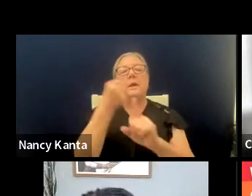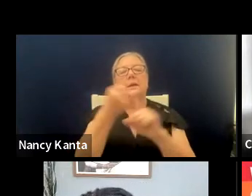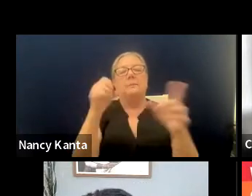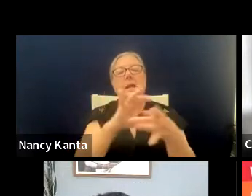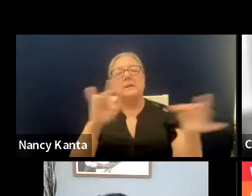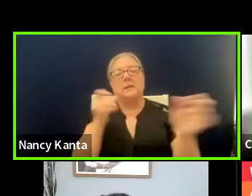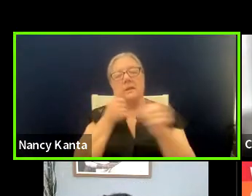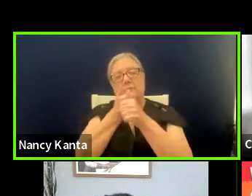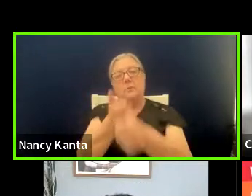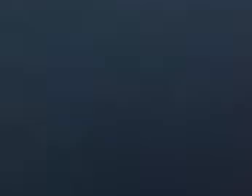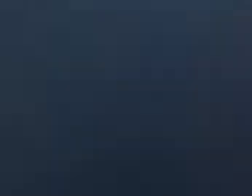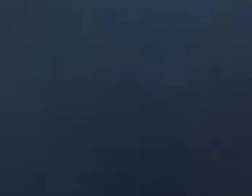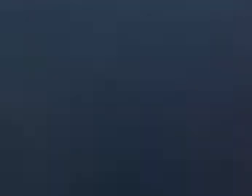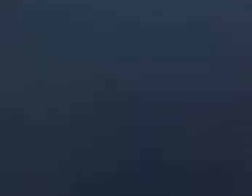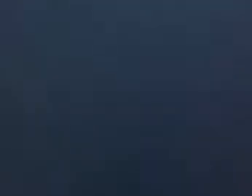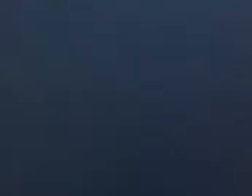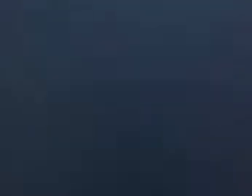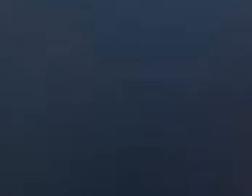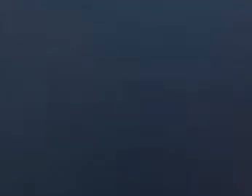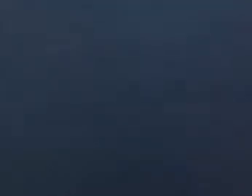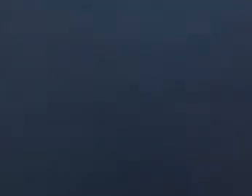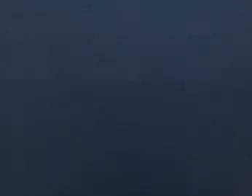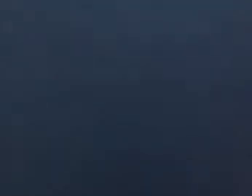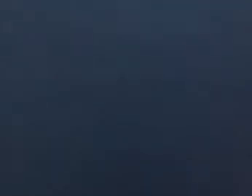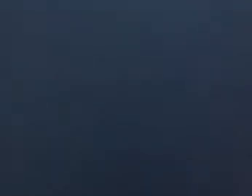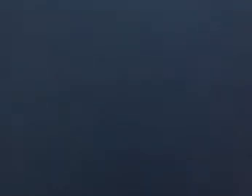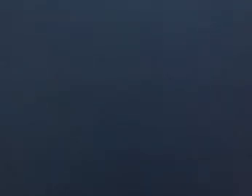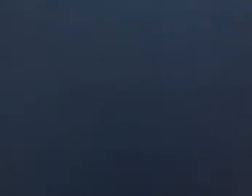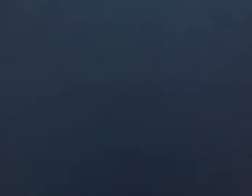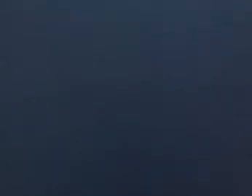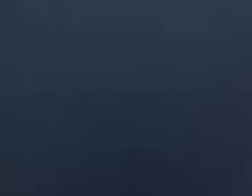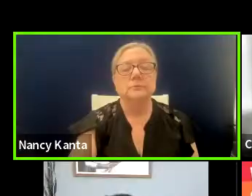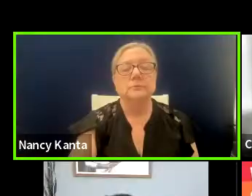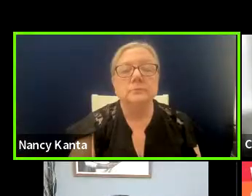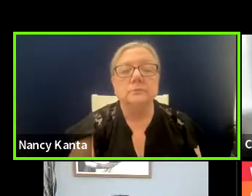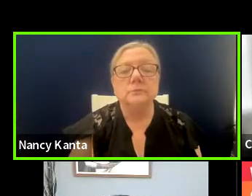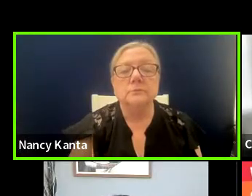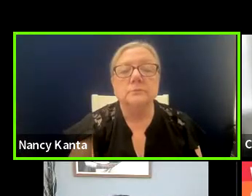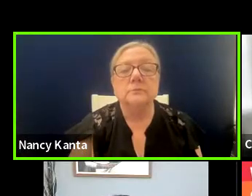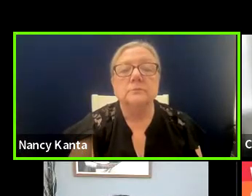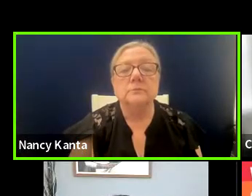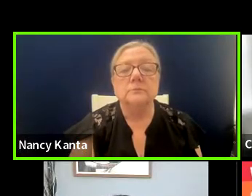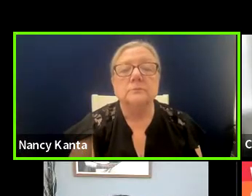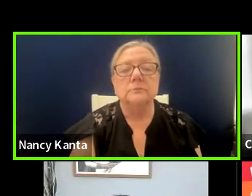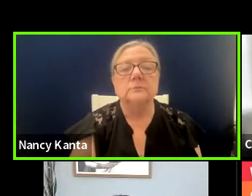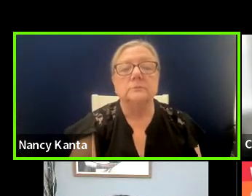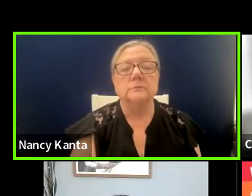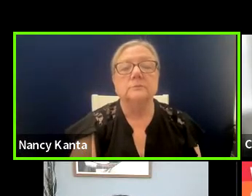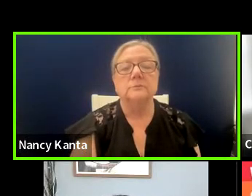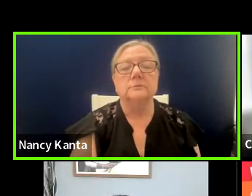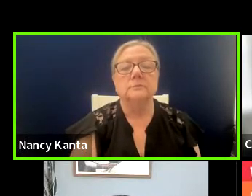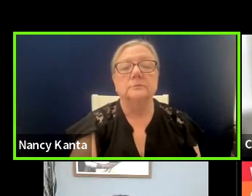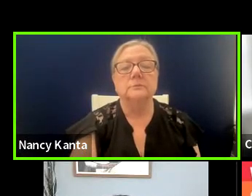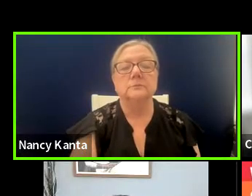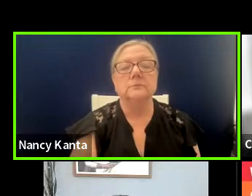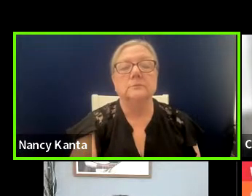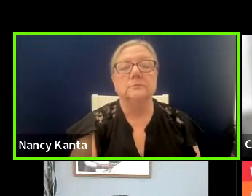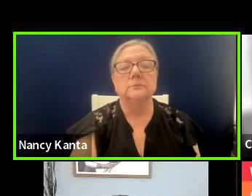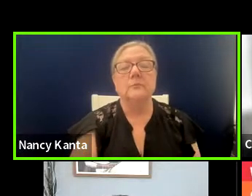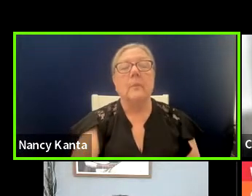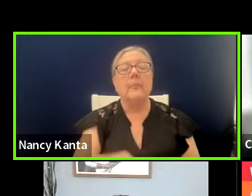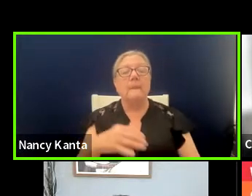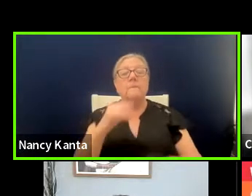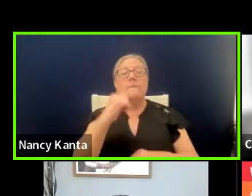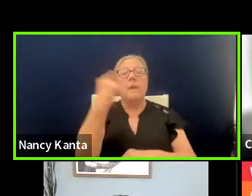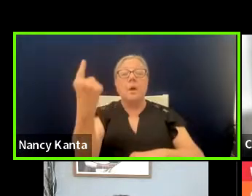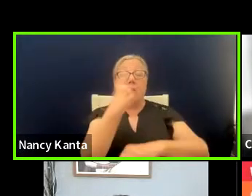a couple of different options. Like I said, the single level bridge options,